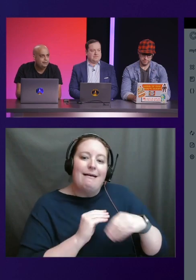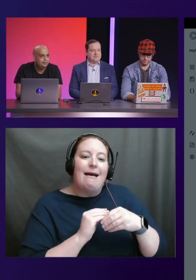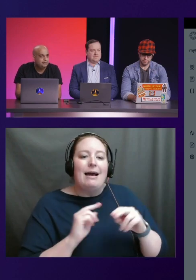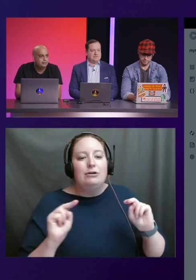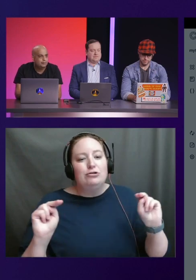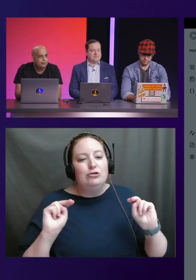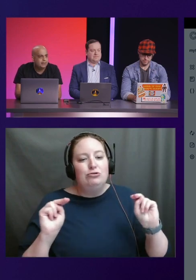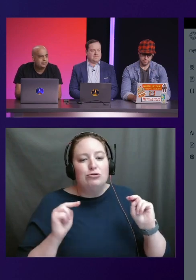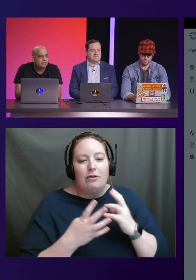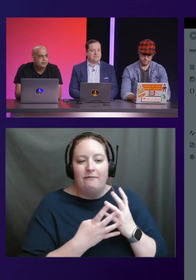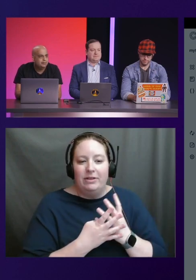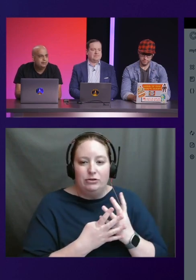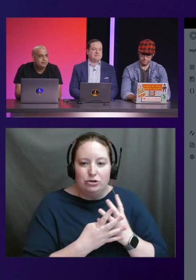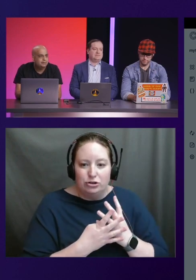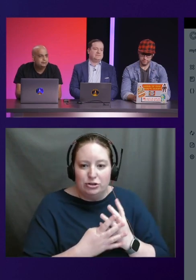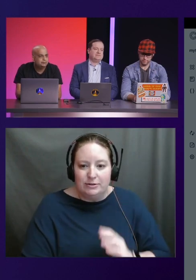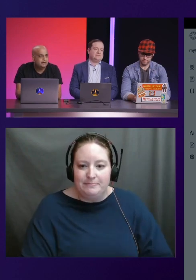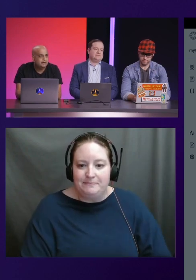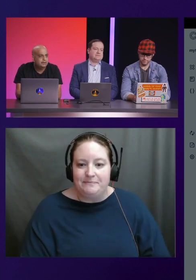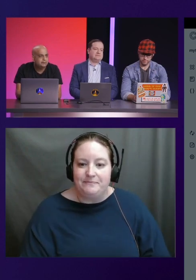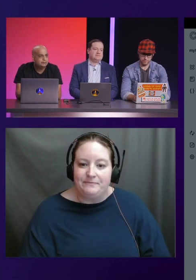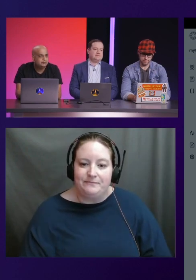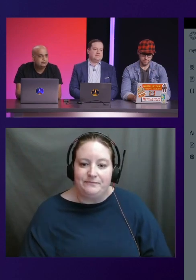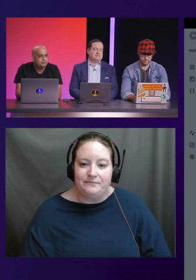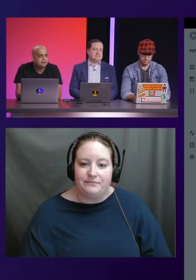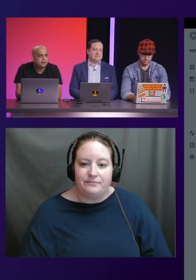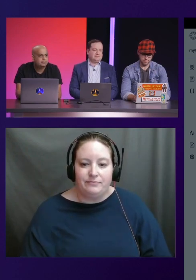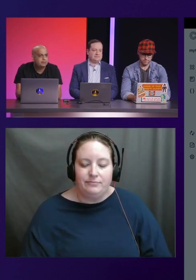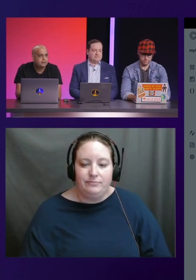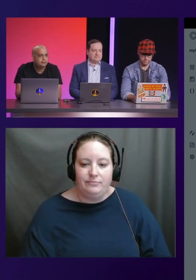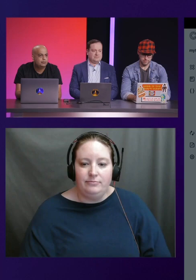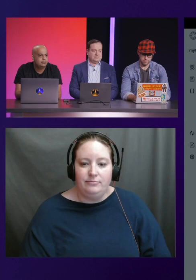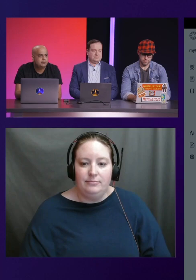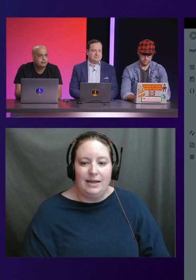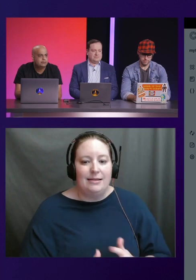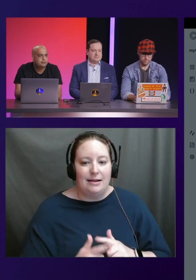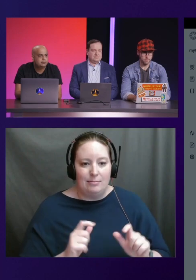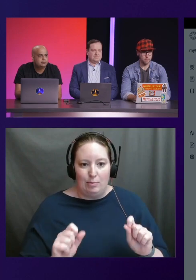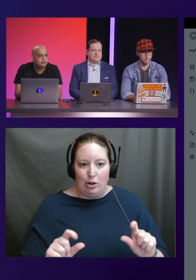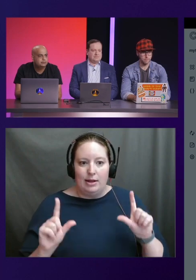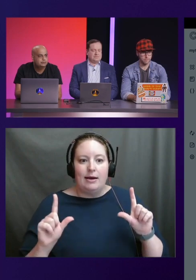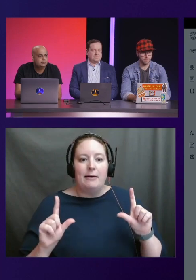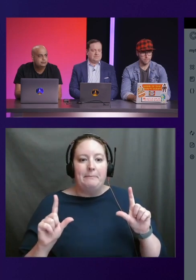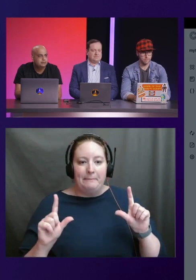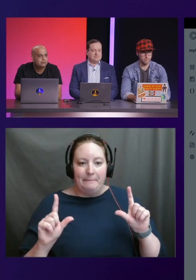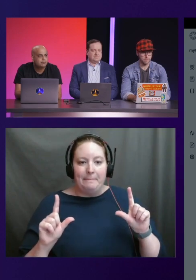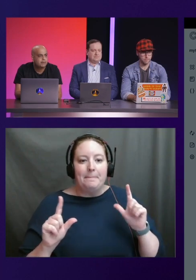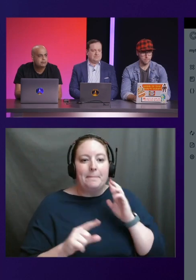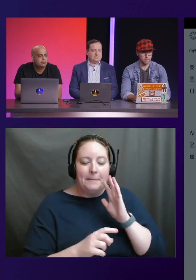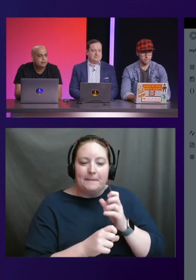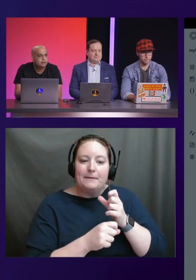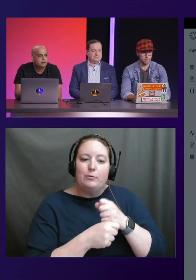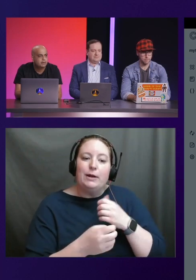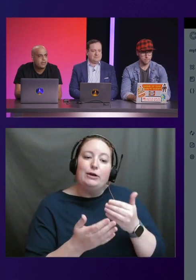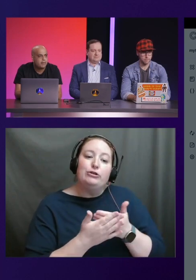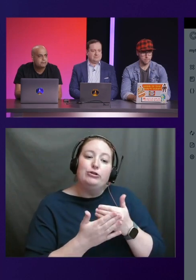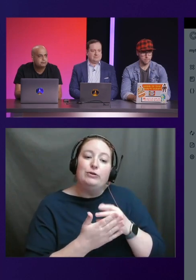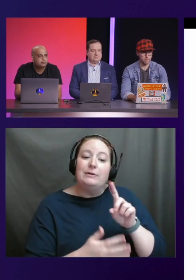guess. Can go with that. And then let me just pull this up, and then we'll go ahead and create a new dev environment real